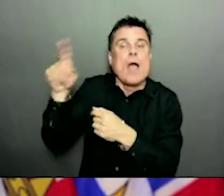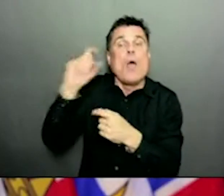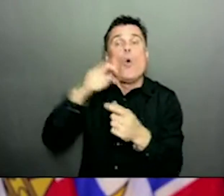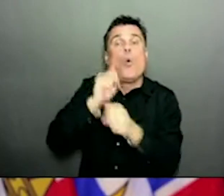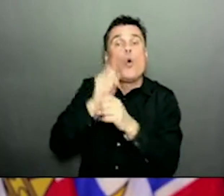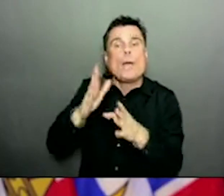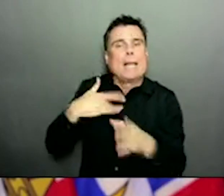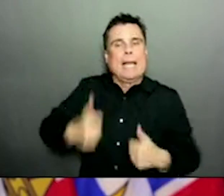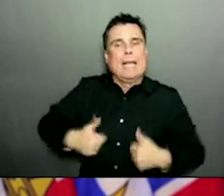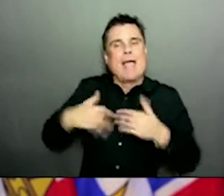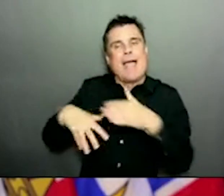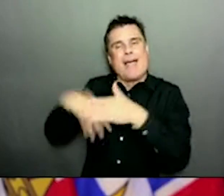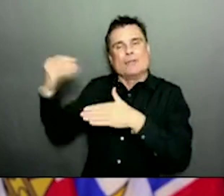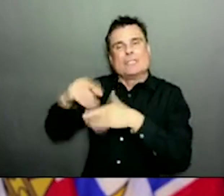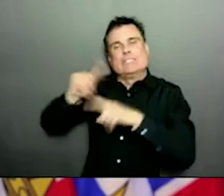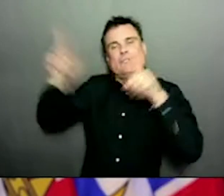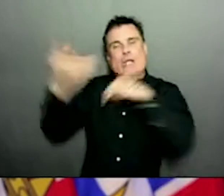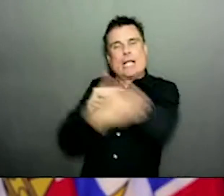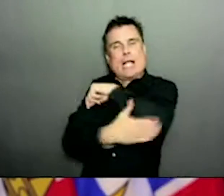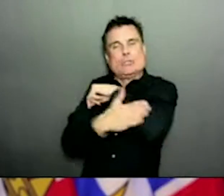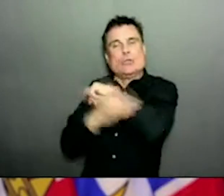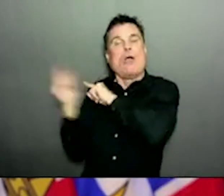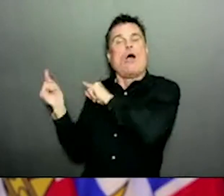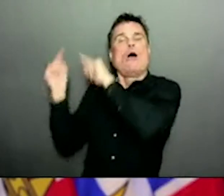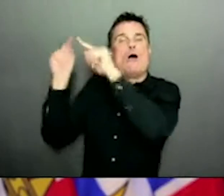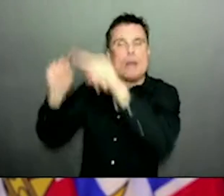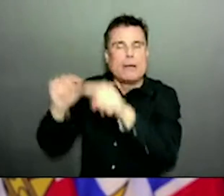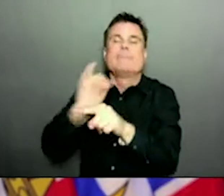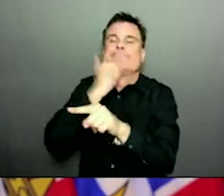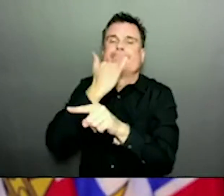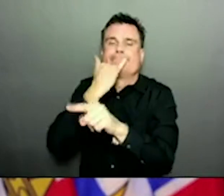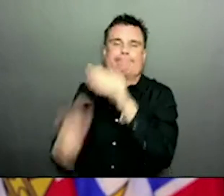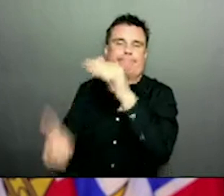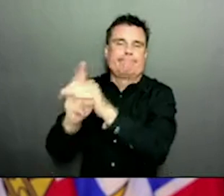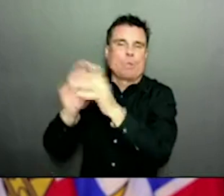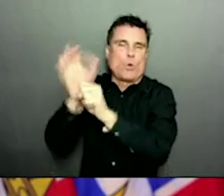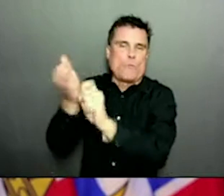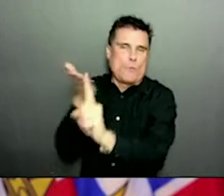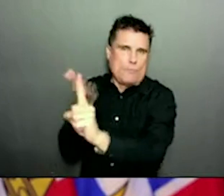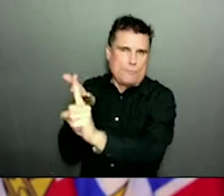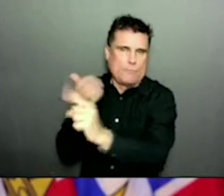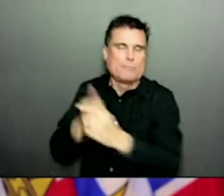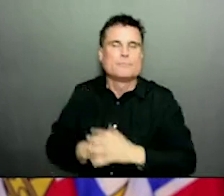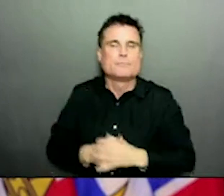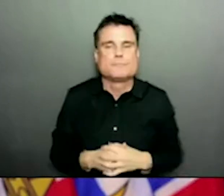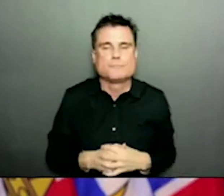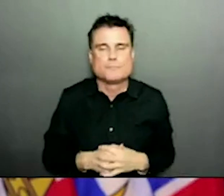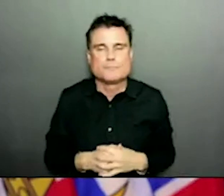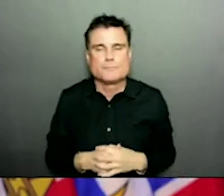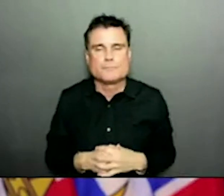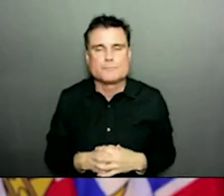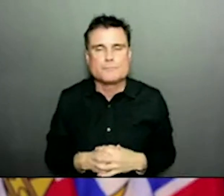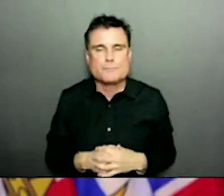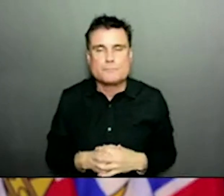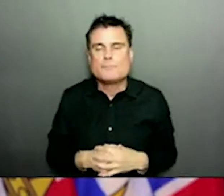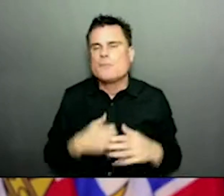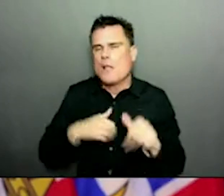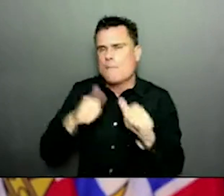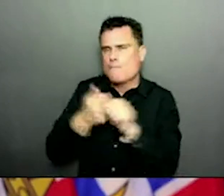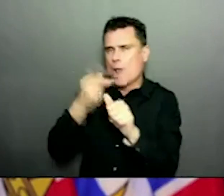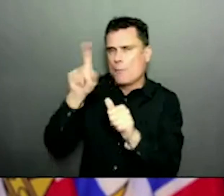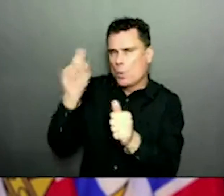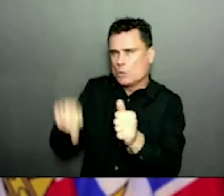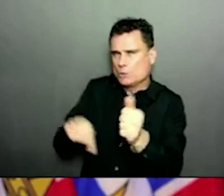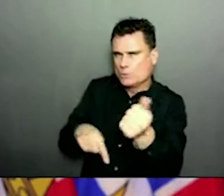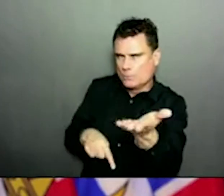Thank you for the clarification. I'd like to ask about the decision from the Privacy Commissioner today around First Nations data. There are